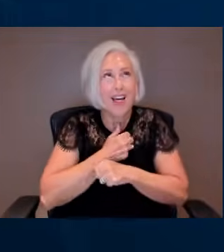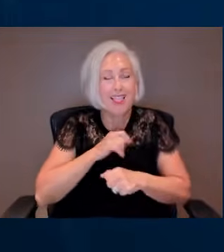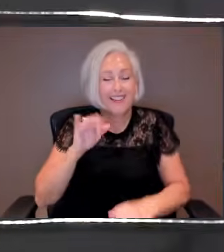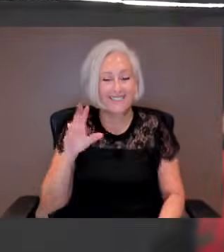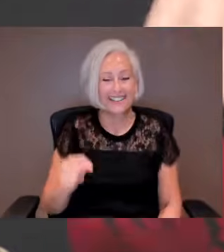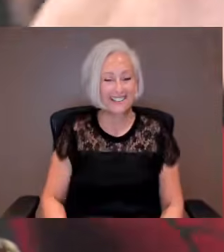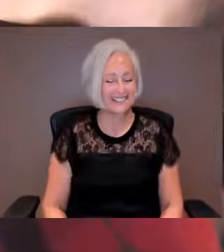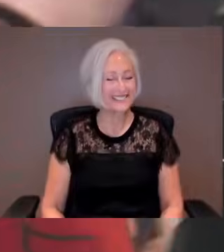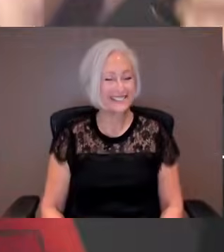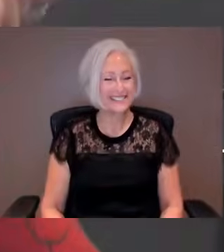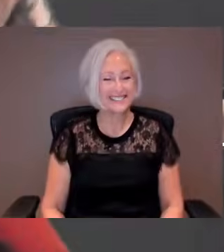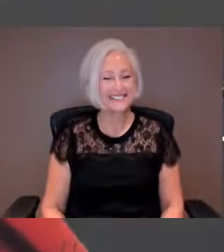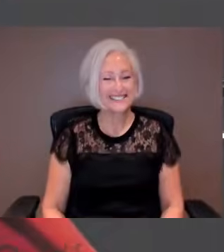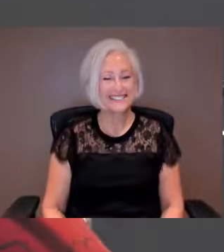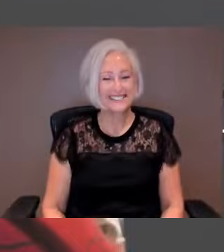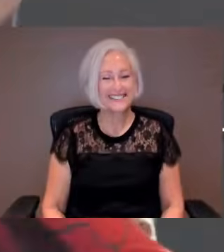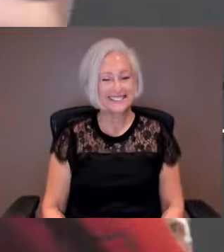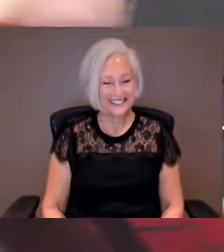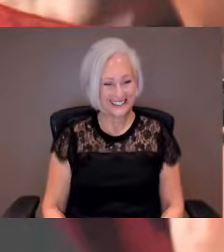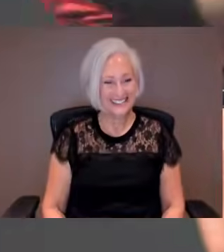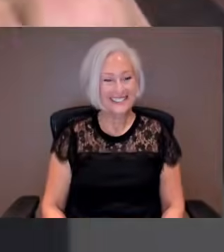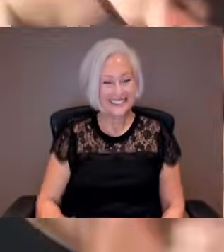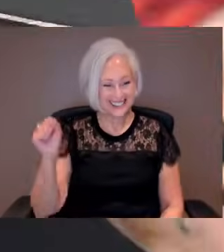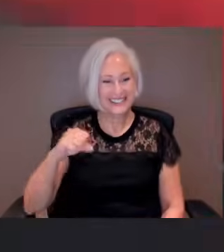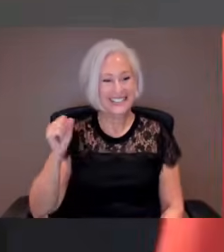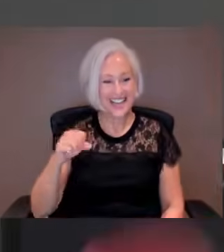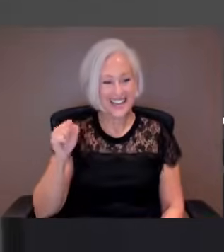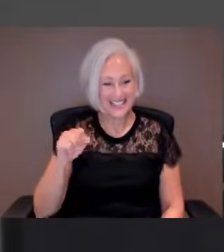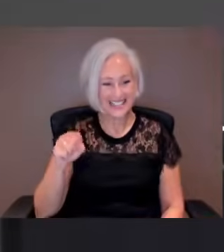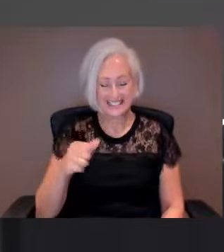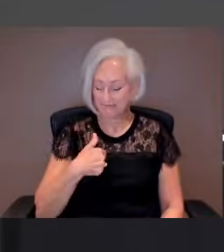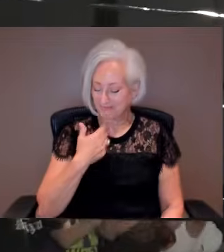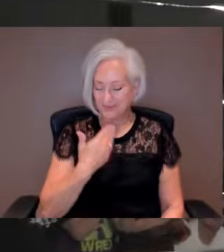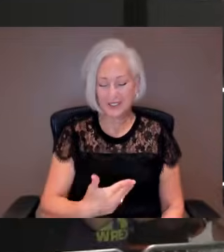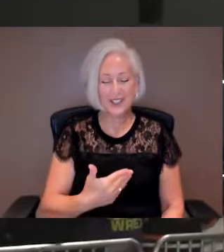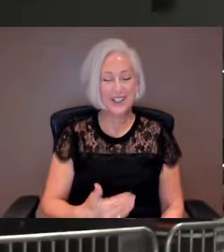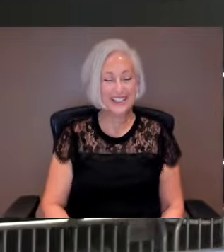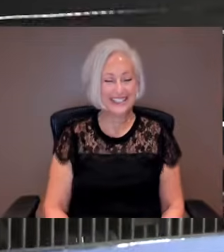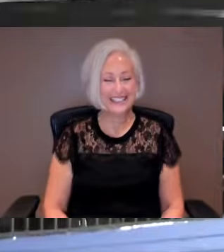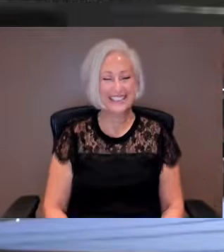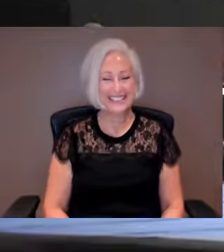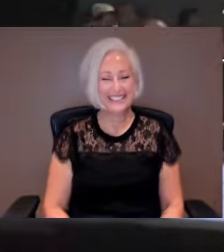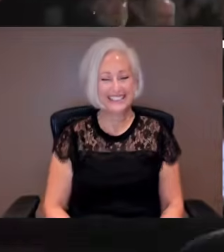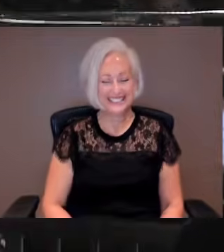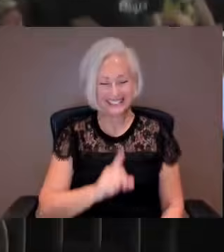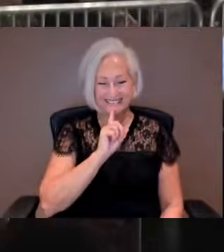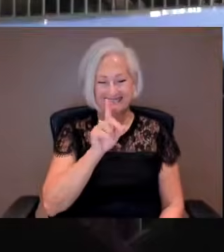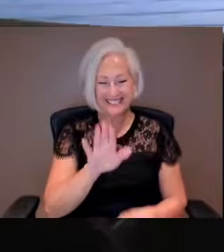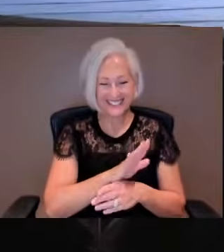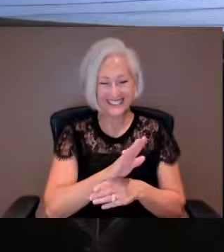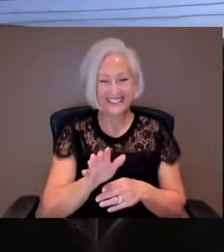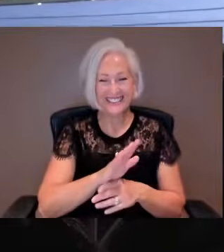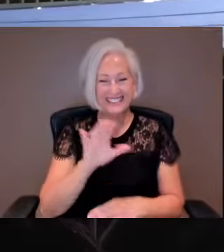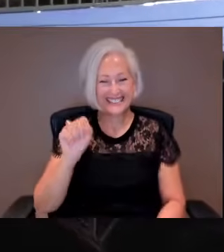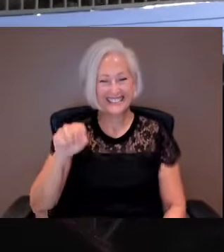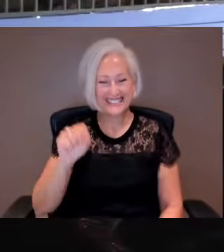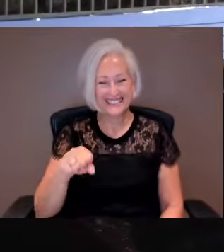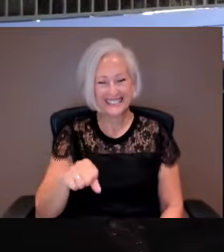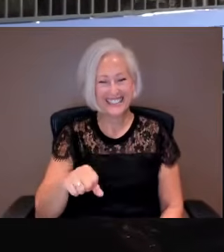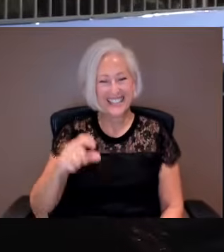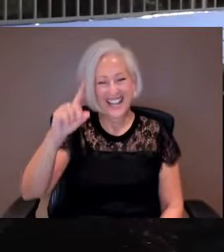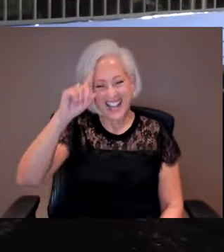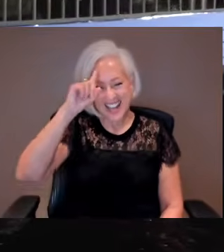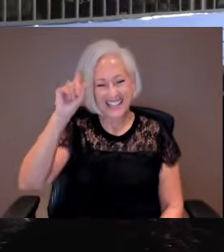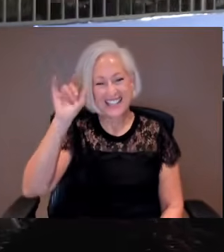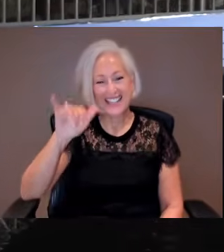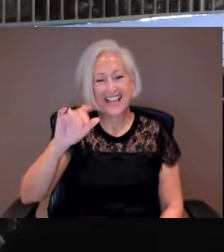Yeah, get out there. Yeah, as long as I'm not the one getting hit, yeah, I'm good. Absolutely, absolutely. I think that looks